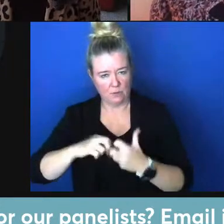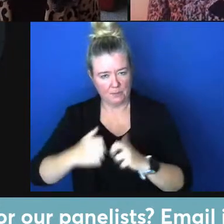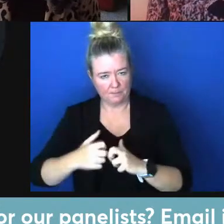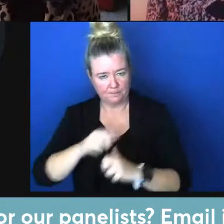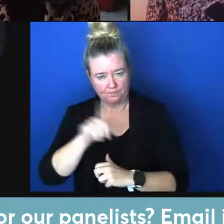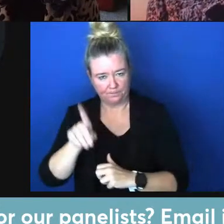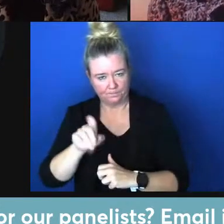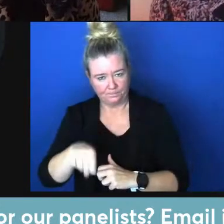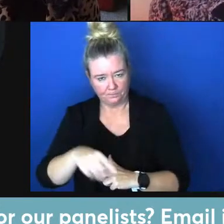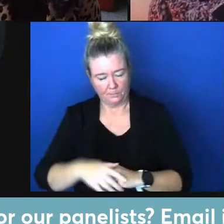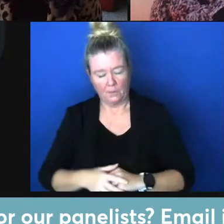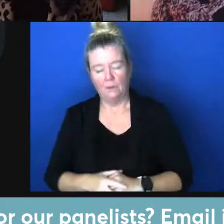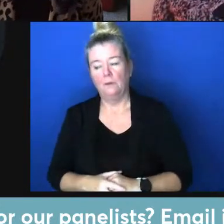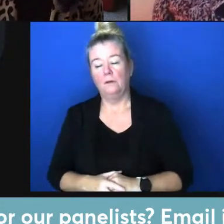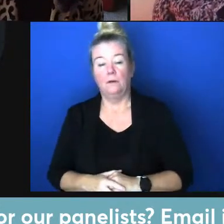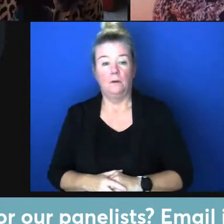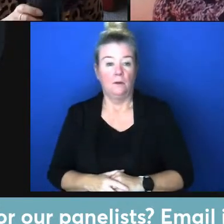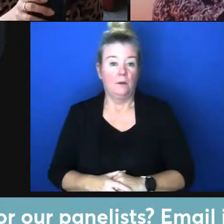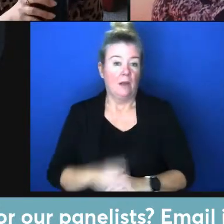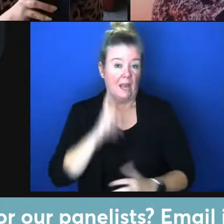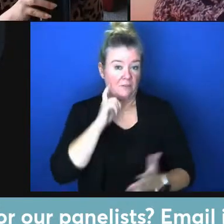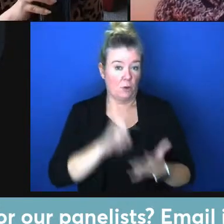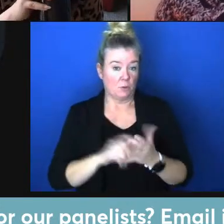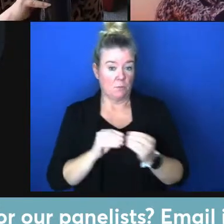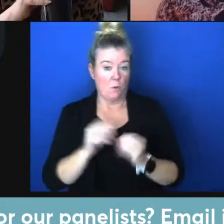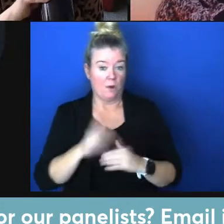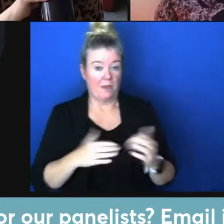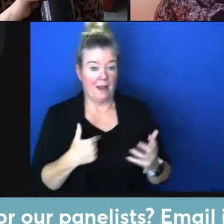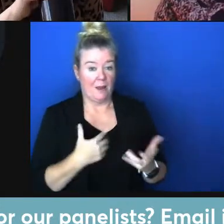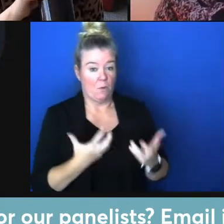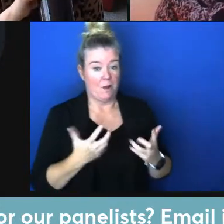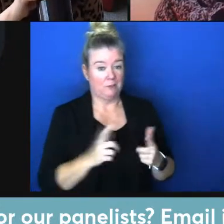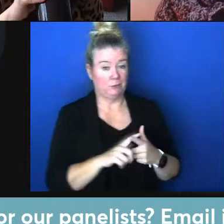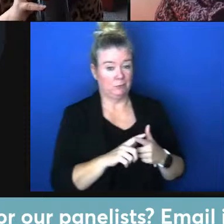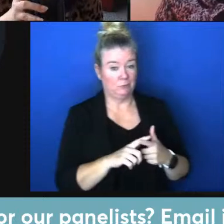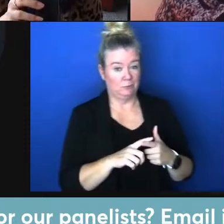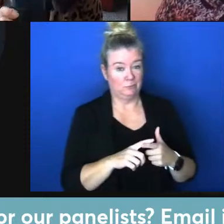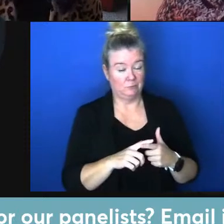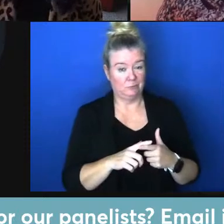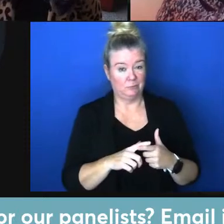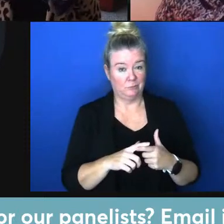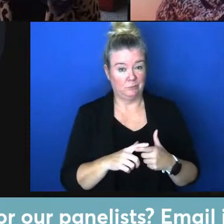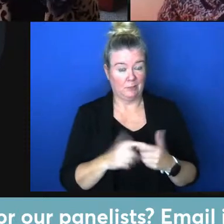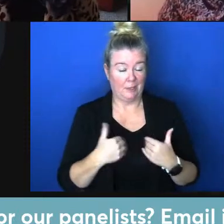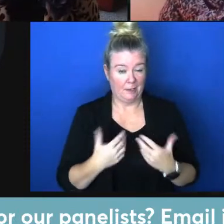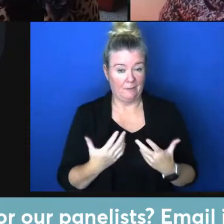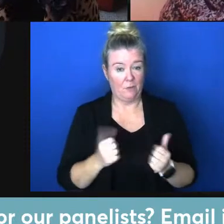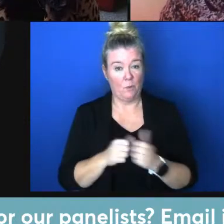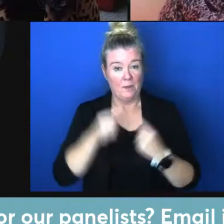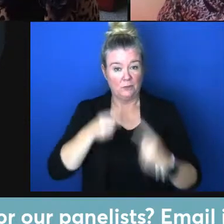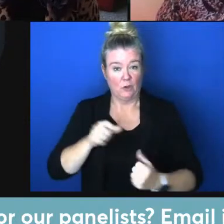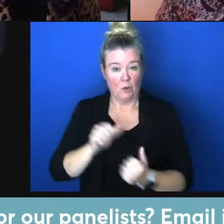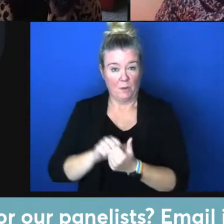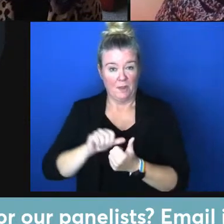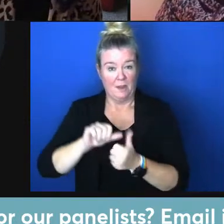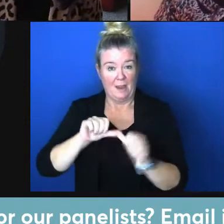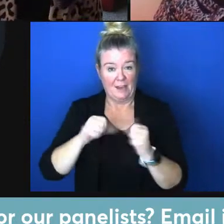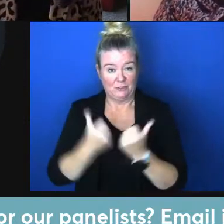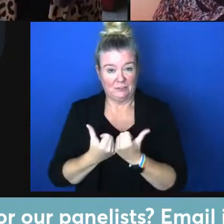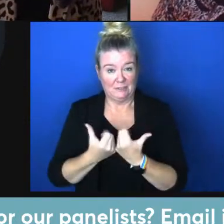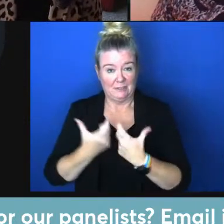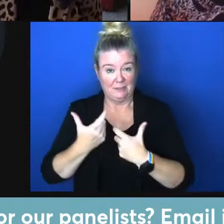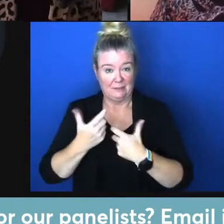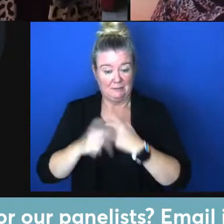I have seen more than my fair share of the struggles being the agency time